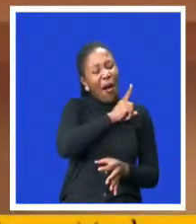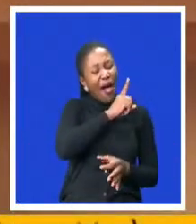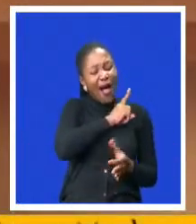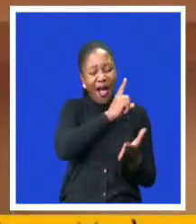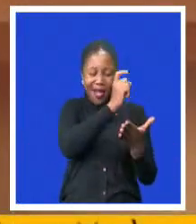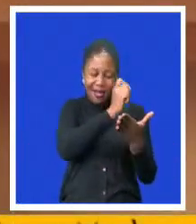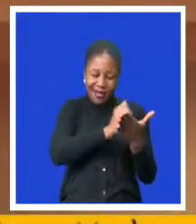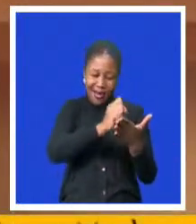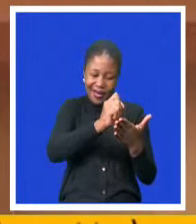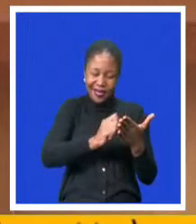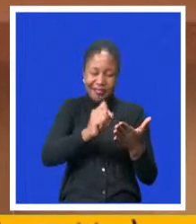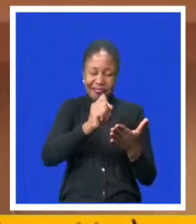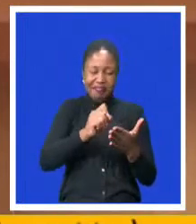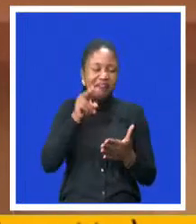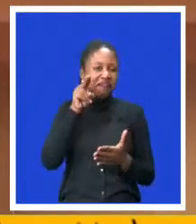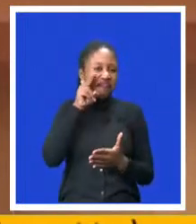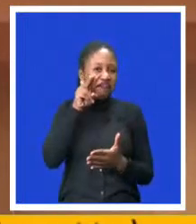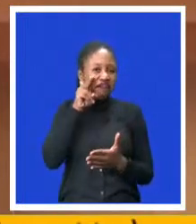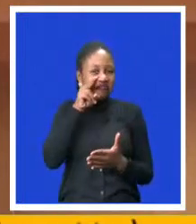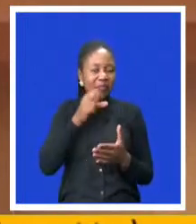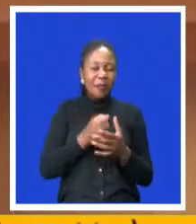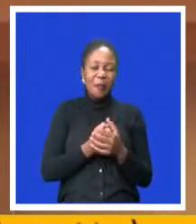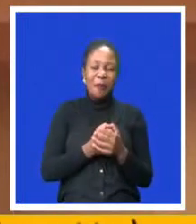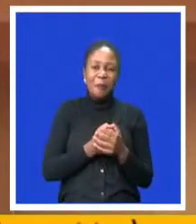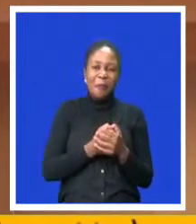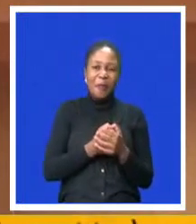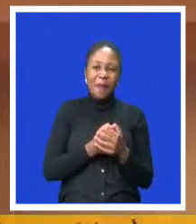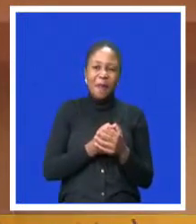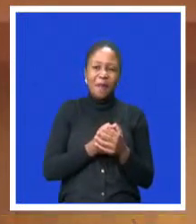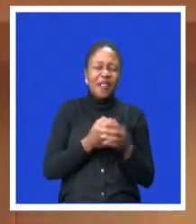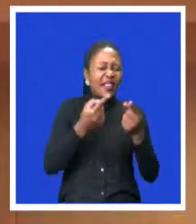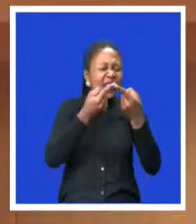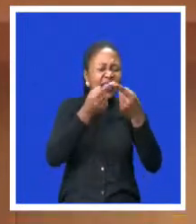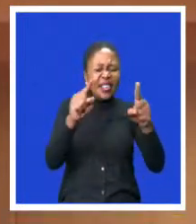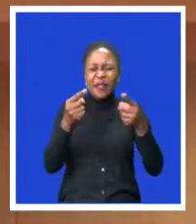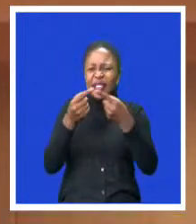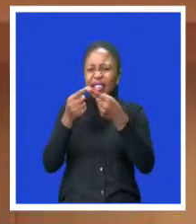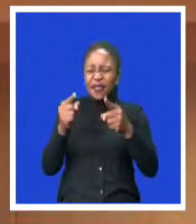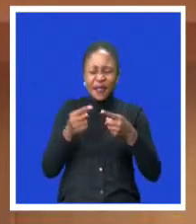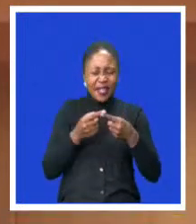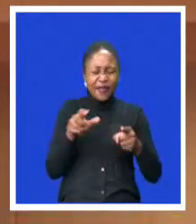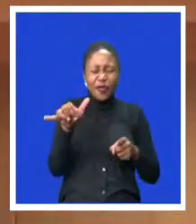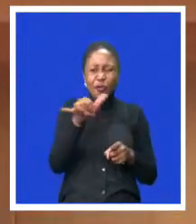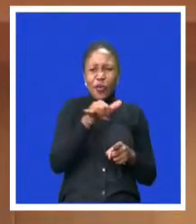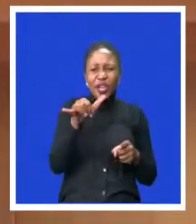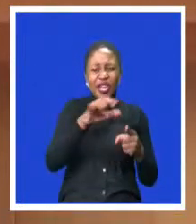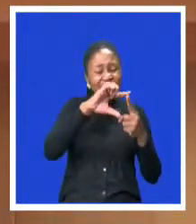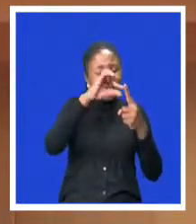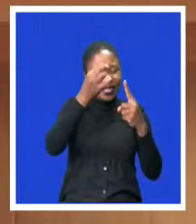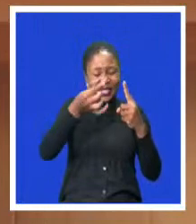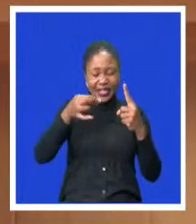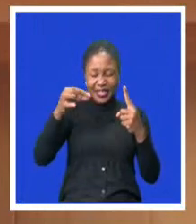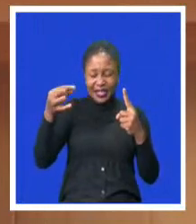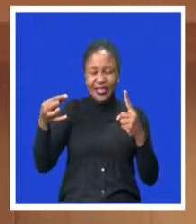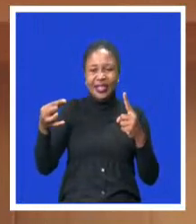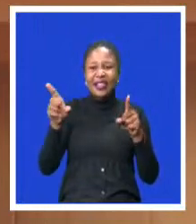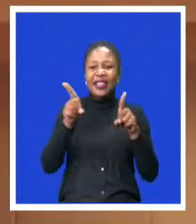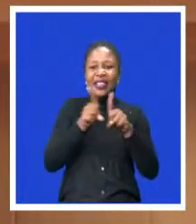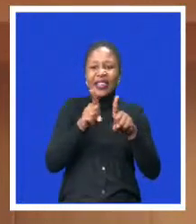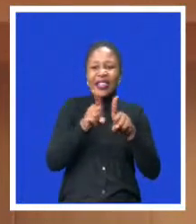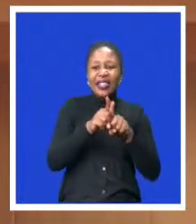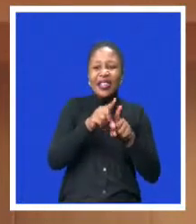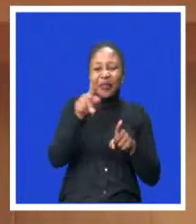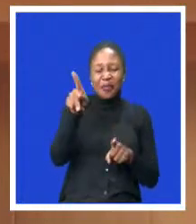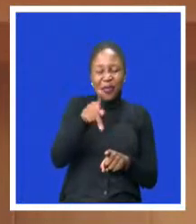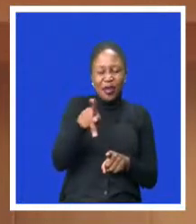and identify the different types of sentences, use punctuation in the sentences, and also be able to construct your